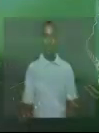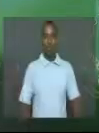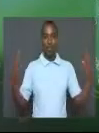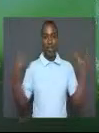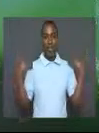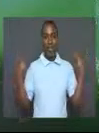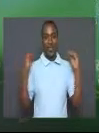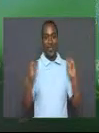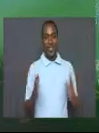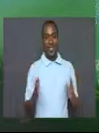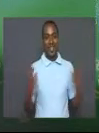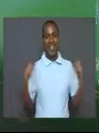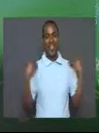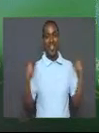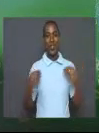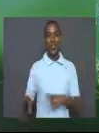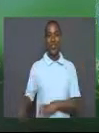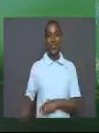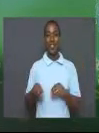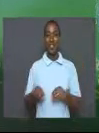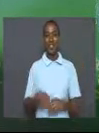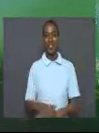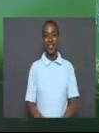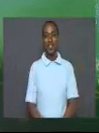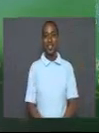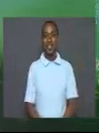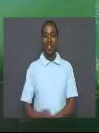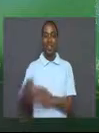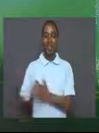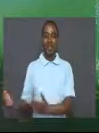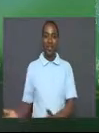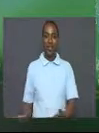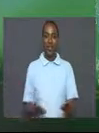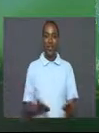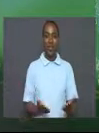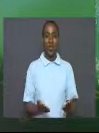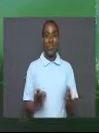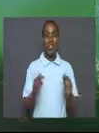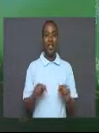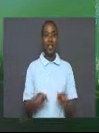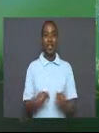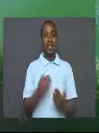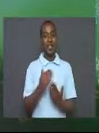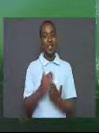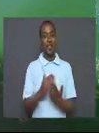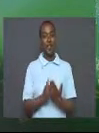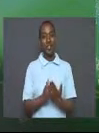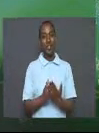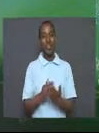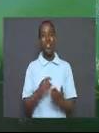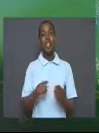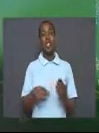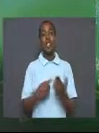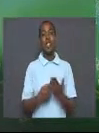Hello, teacher. Hello, students. Welcome to today's lesson on